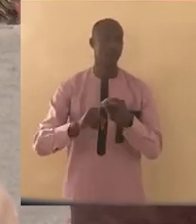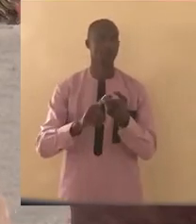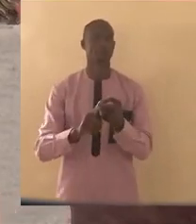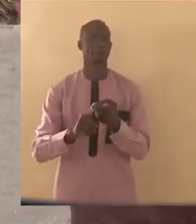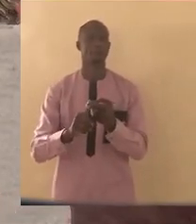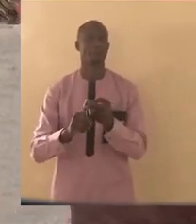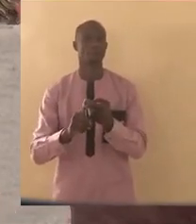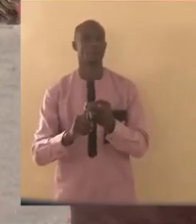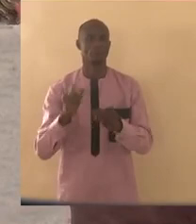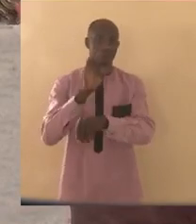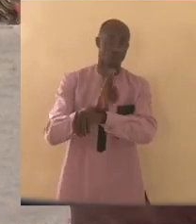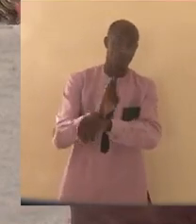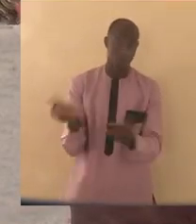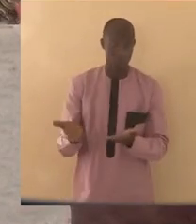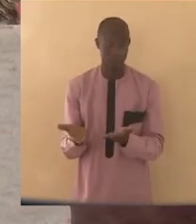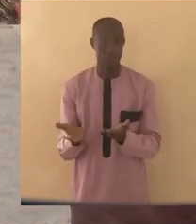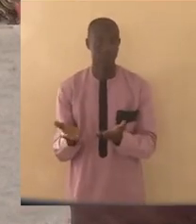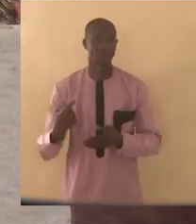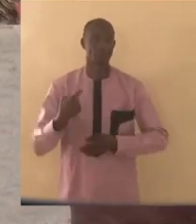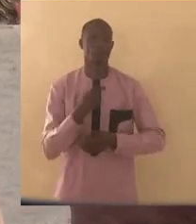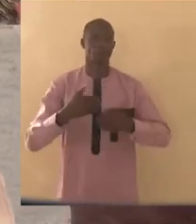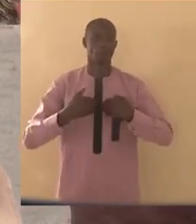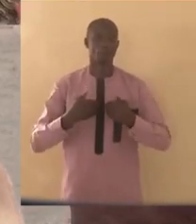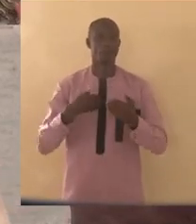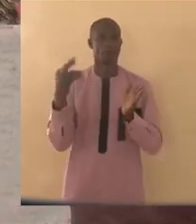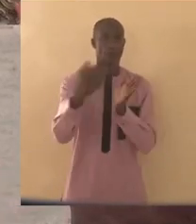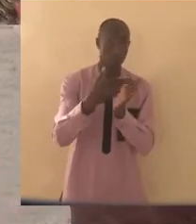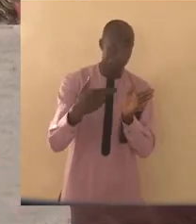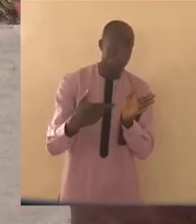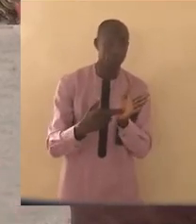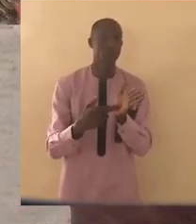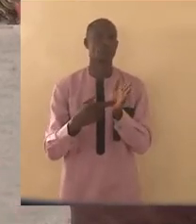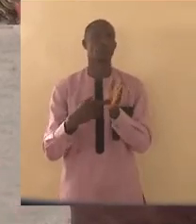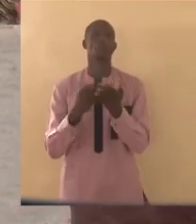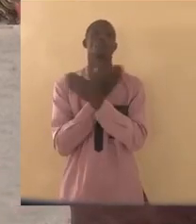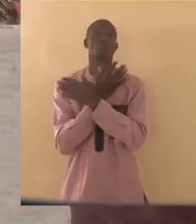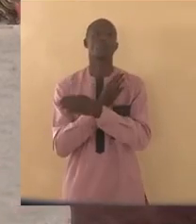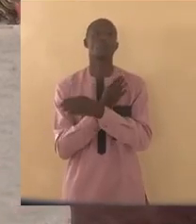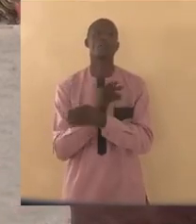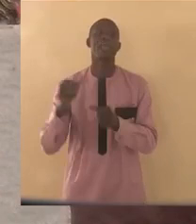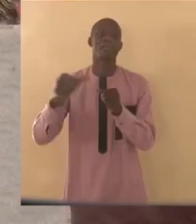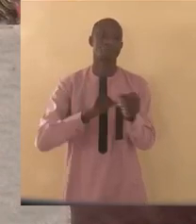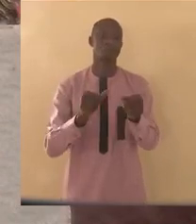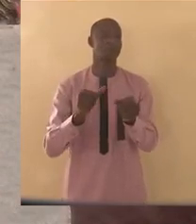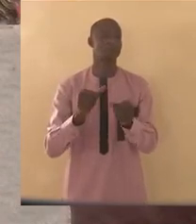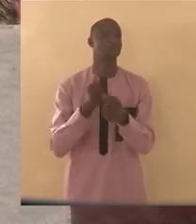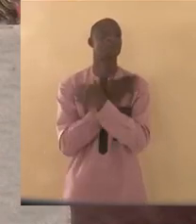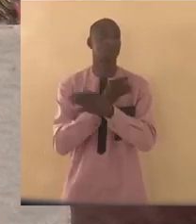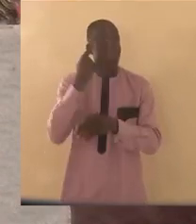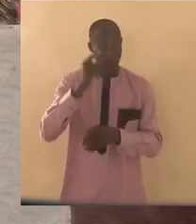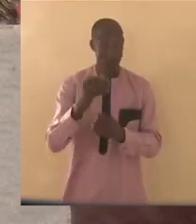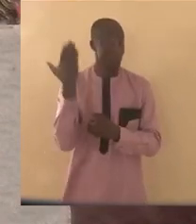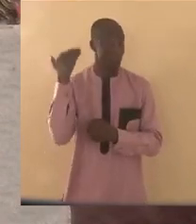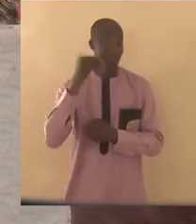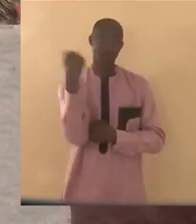to function here. We have recorded and broadcast Sunday Mass every Sunday for the last 10